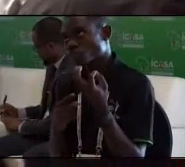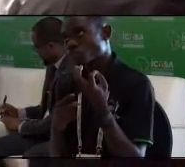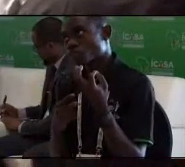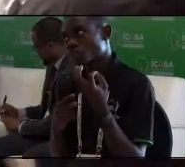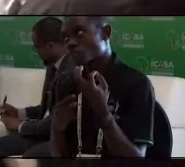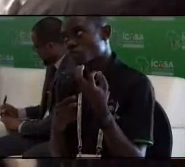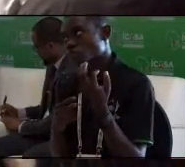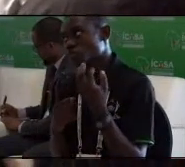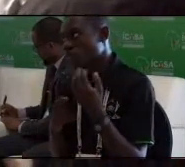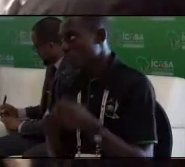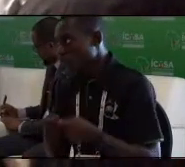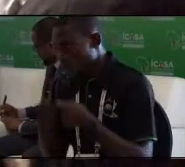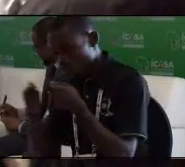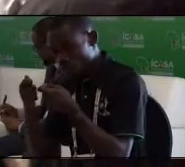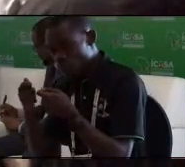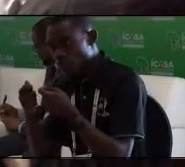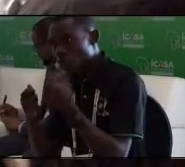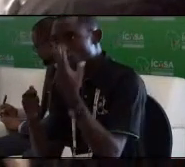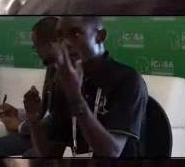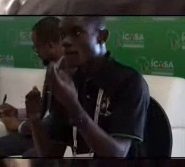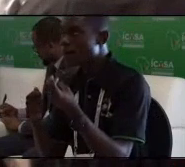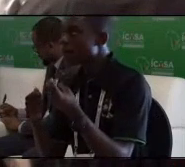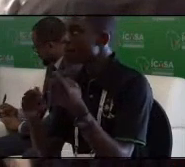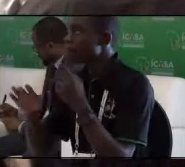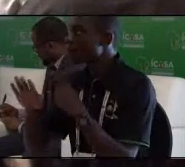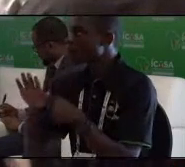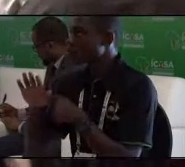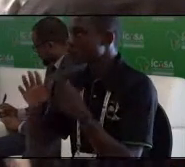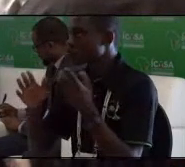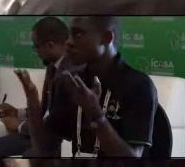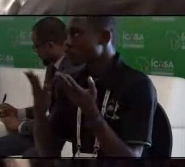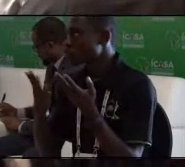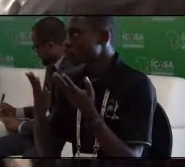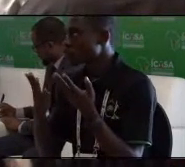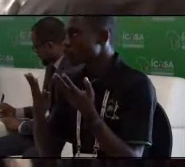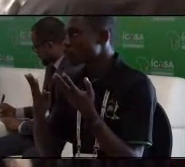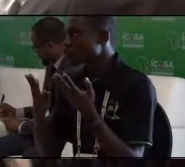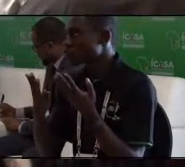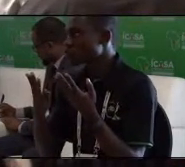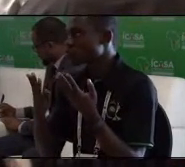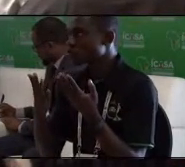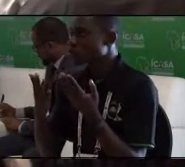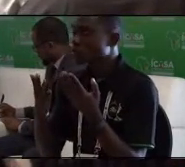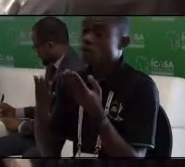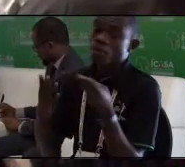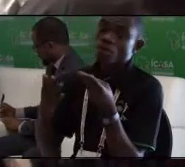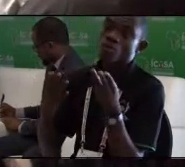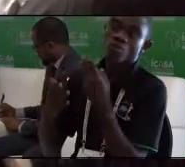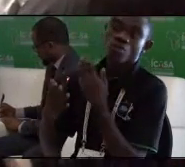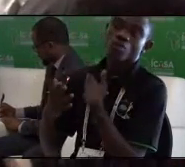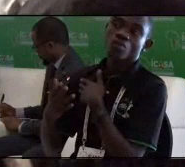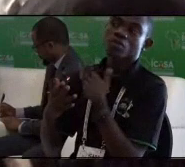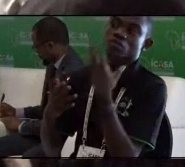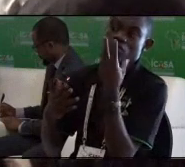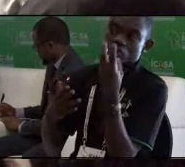from push by the providers. Do we need to get to a stage where there is a pull from the population